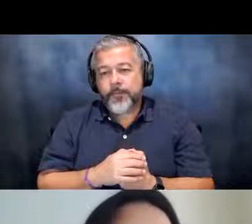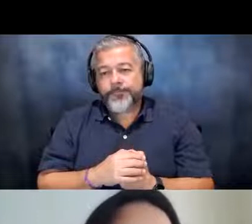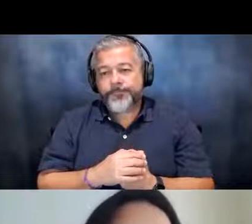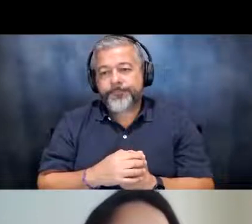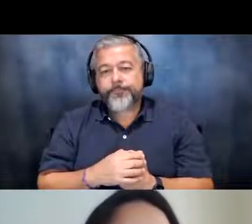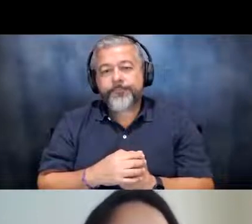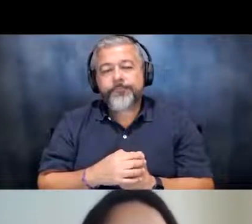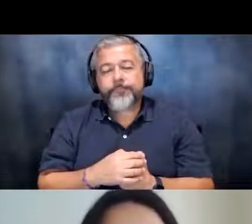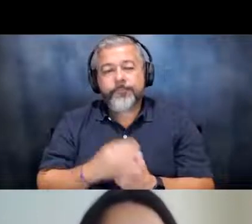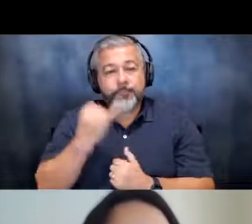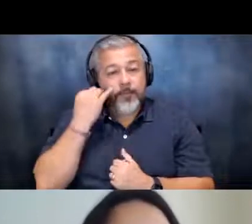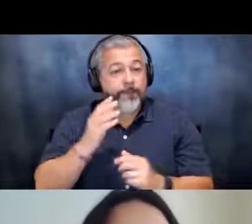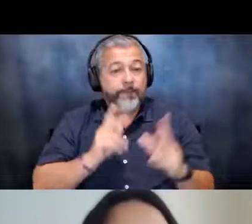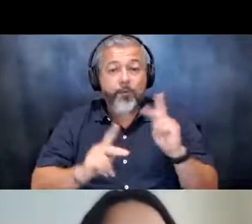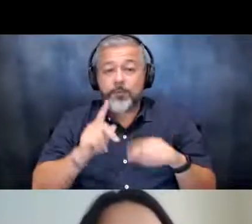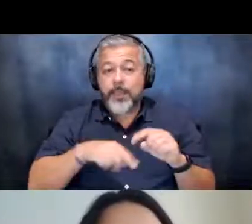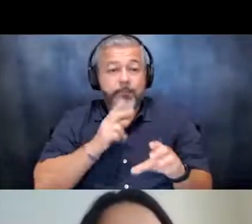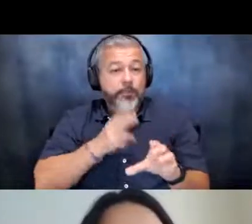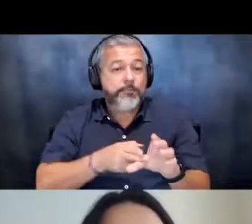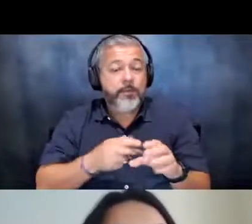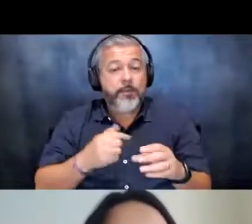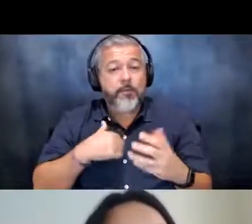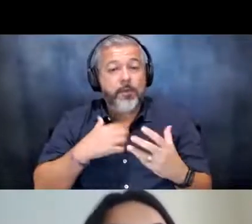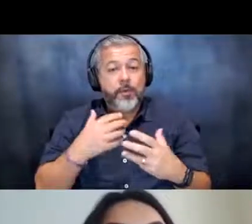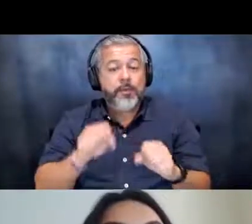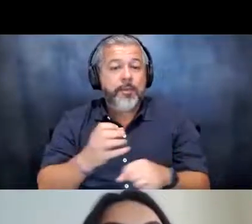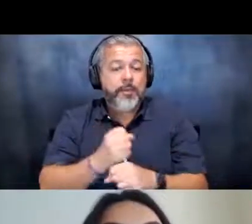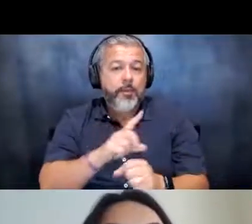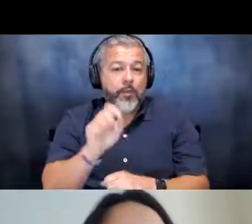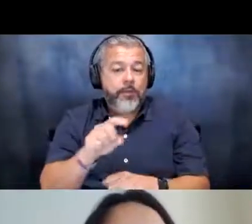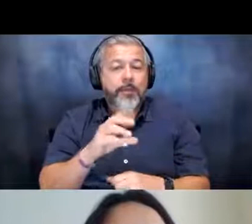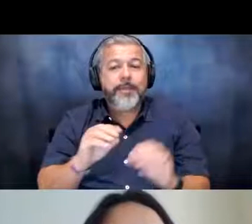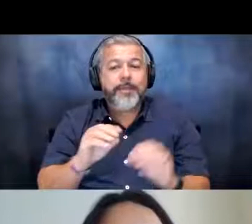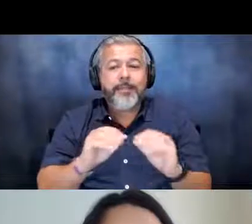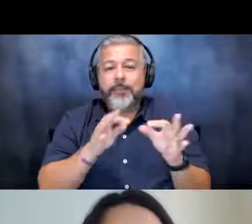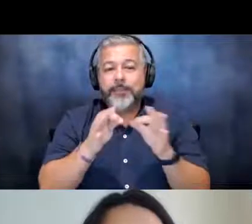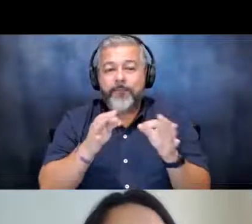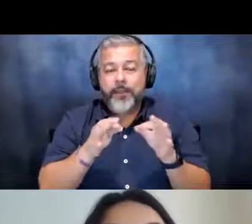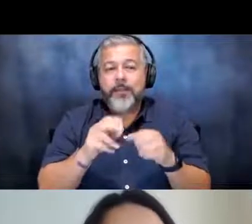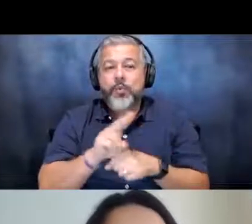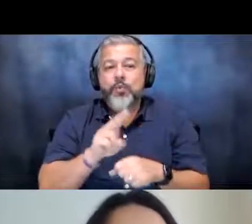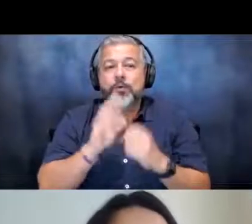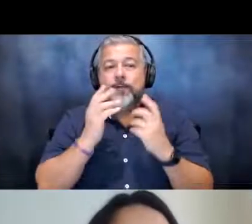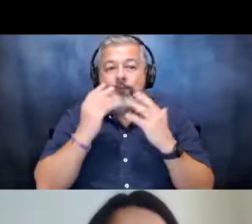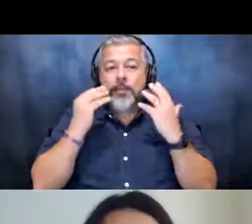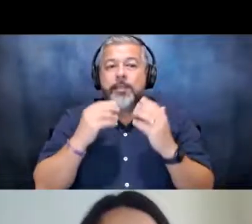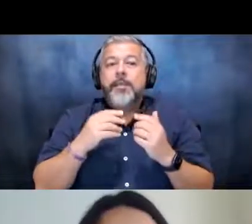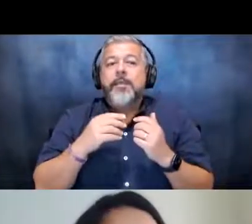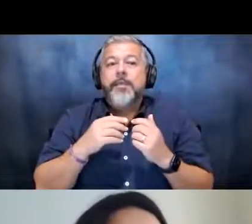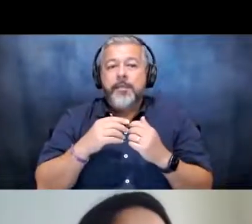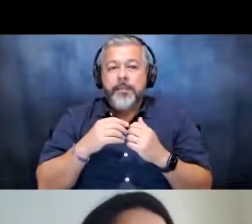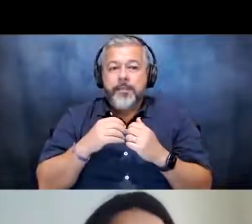can't participate, that we get those questions. And clearly define user-friendly, wide range of